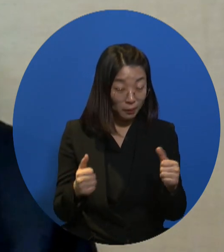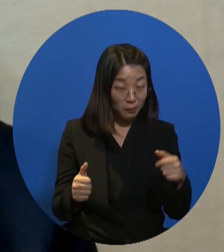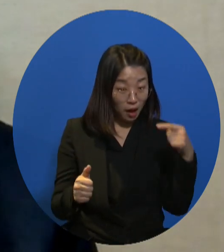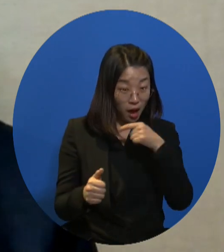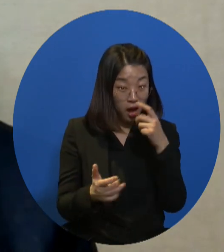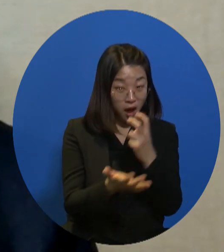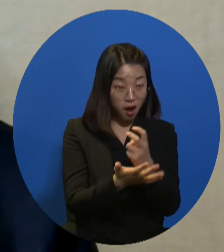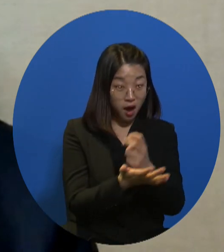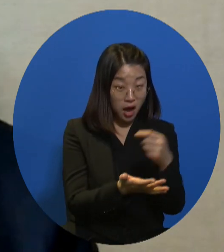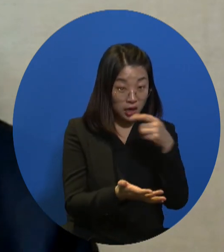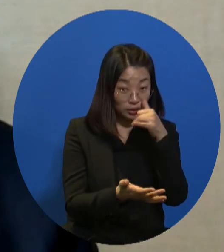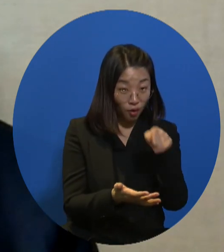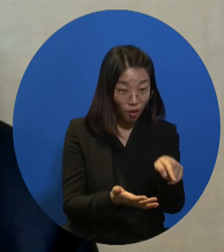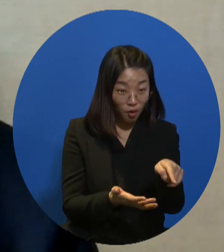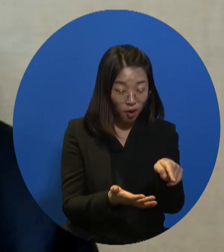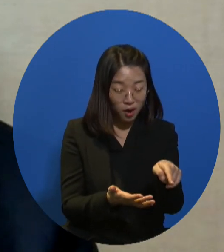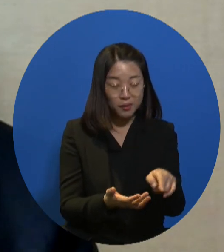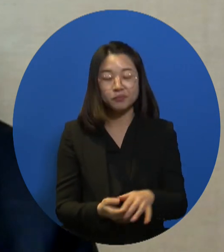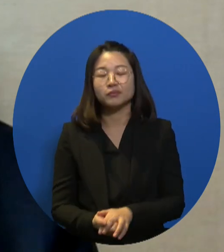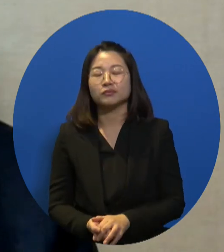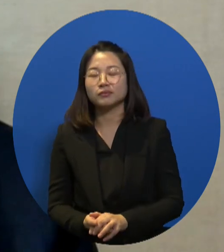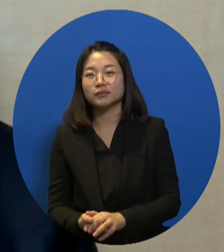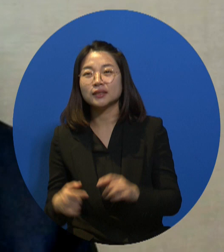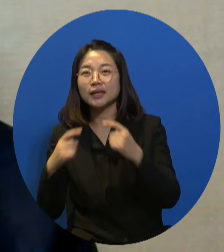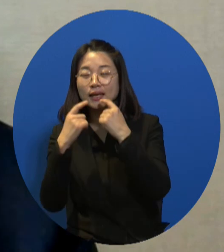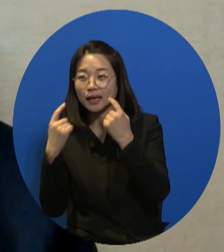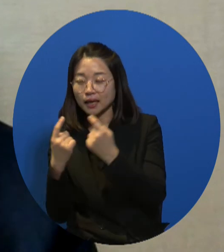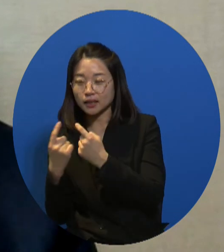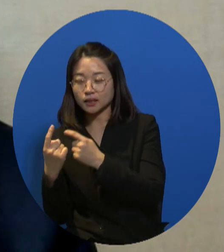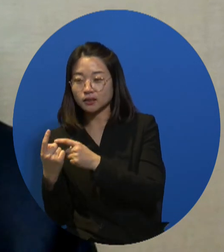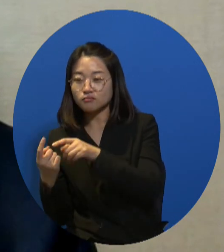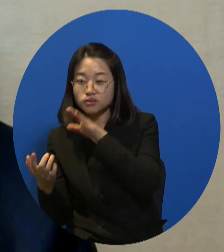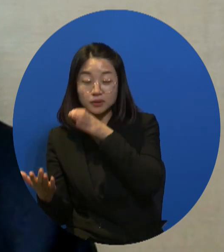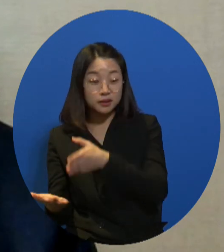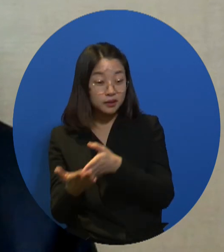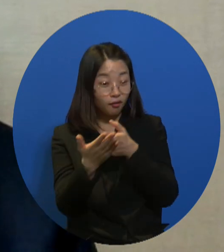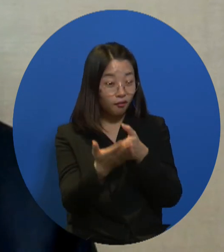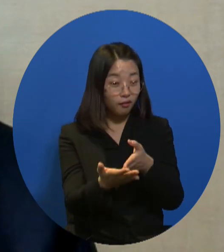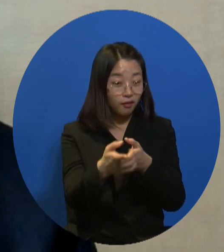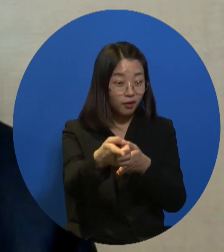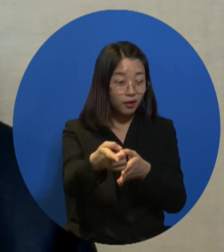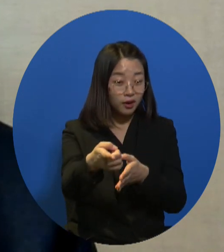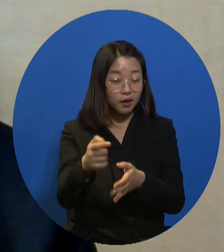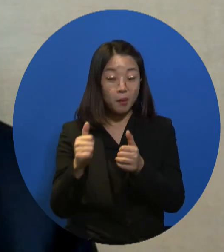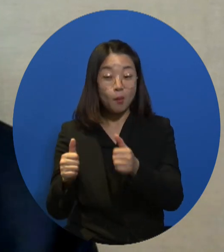If we were to recognize that it has legal binding,